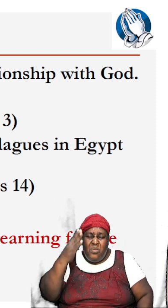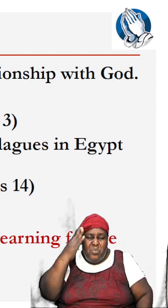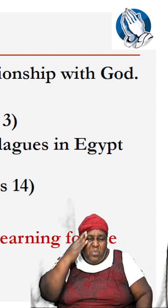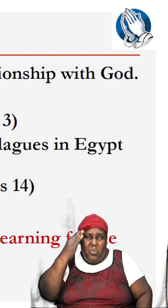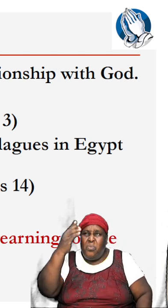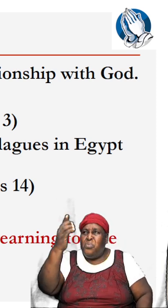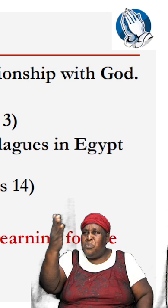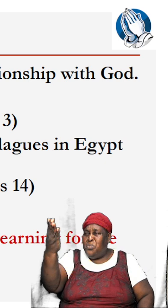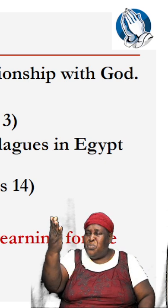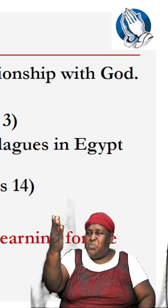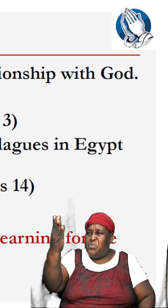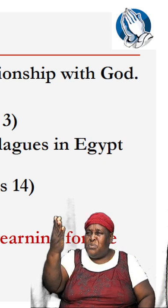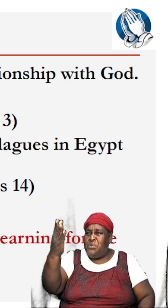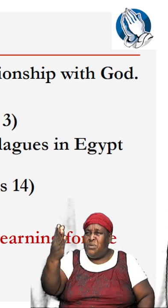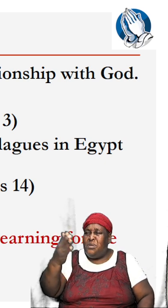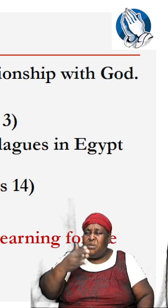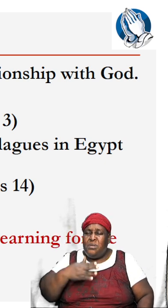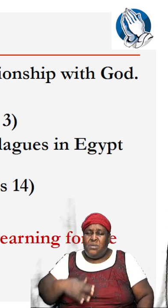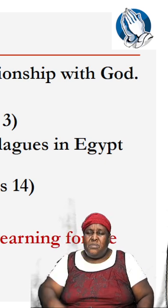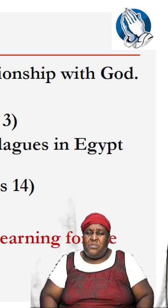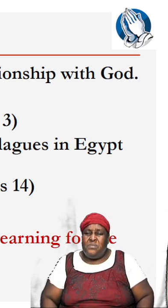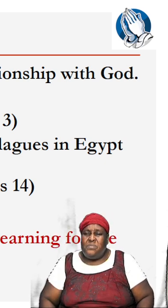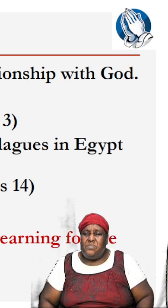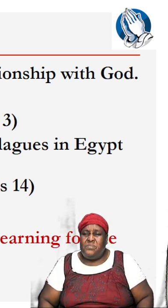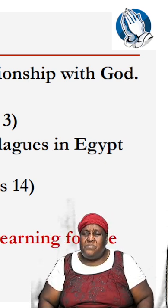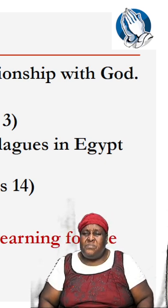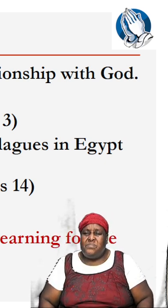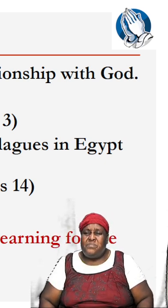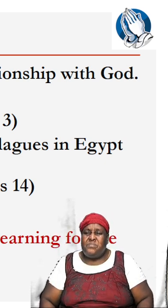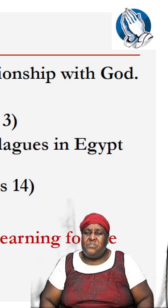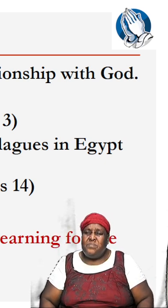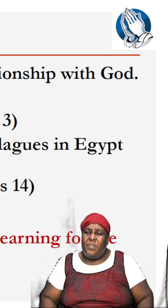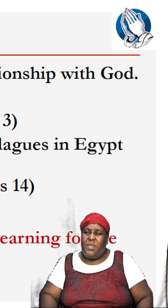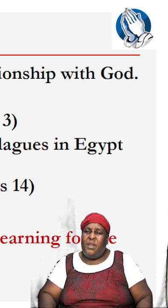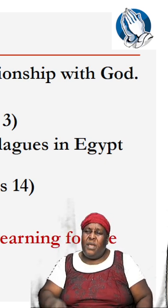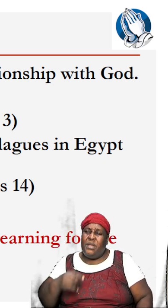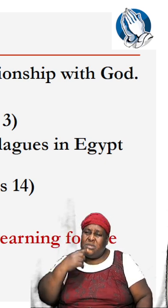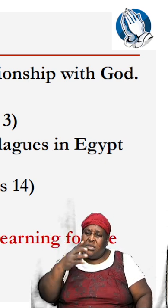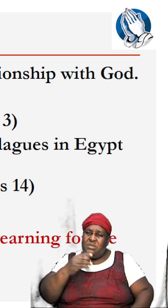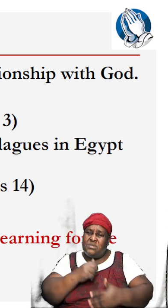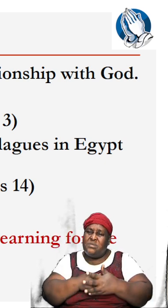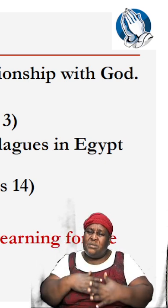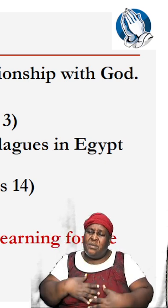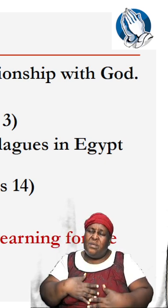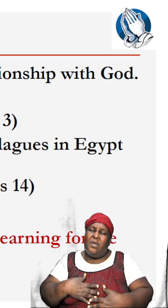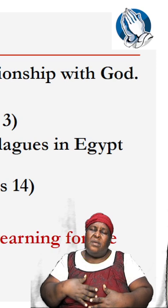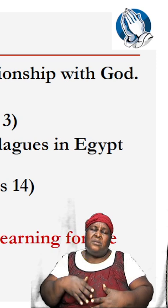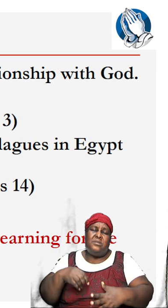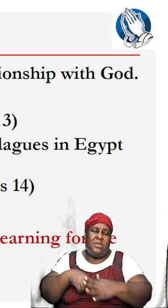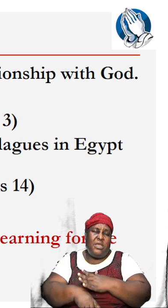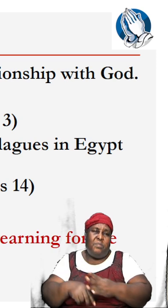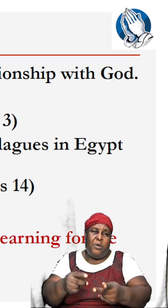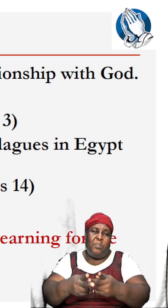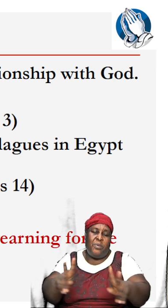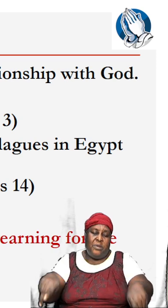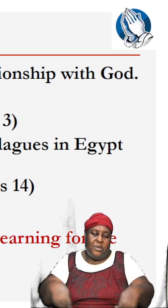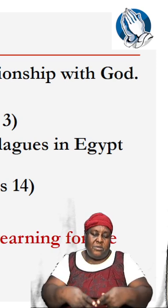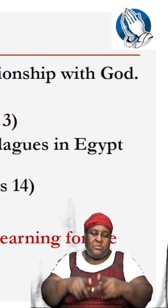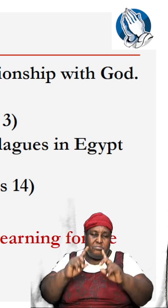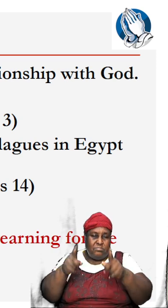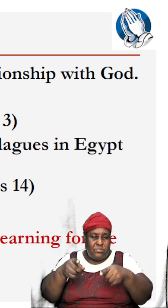thee, my God. Can I tell somebody that there is a deeper place to go in